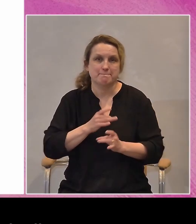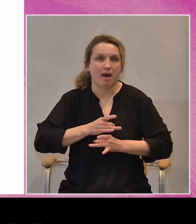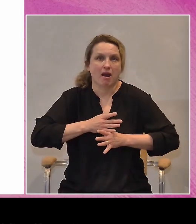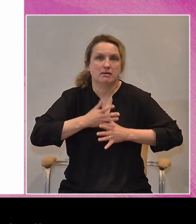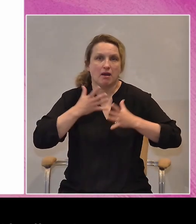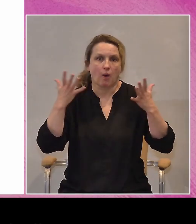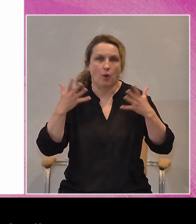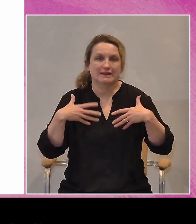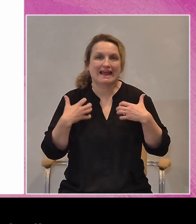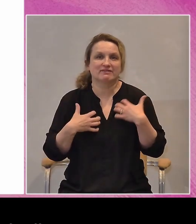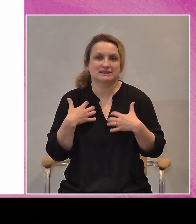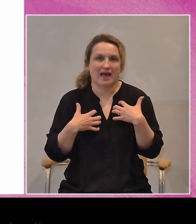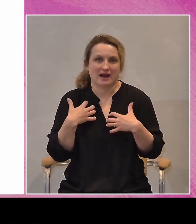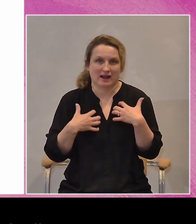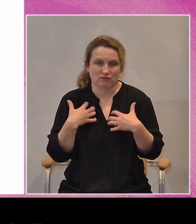They